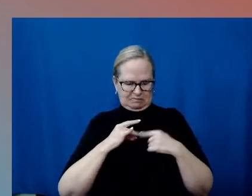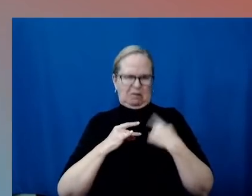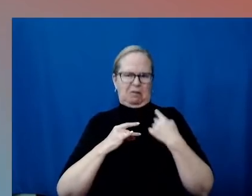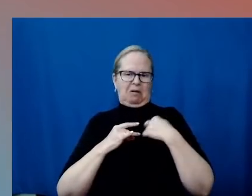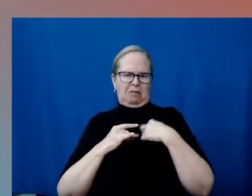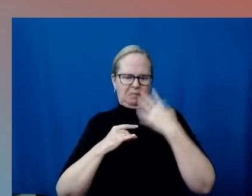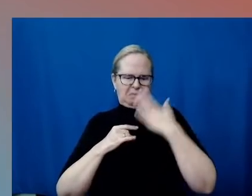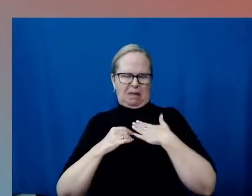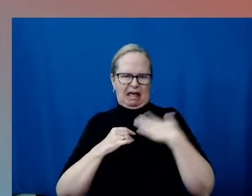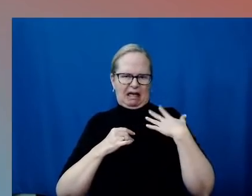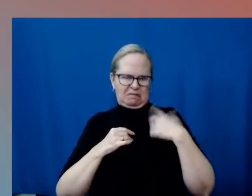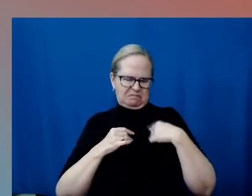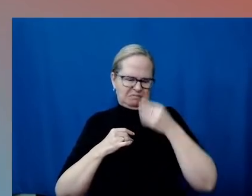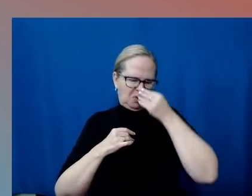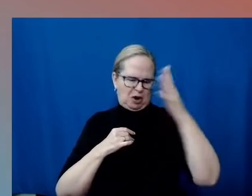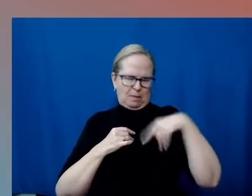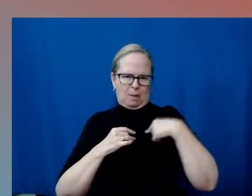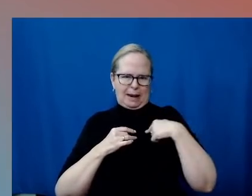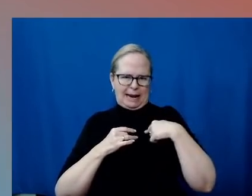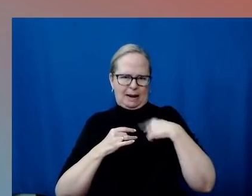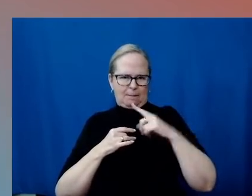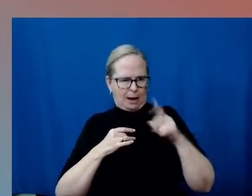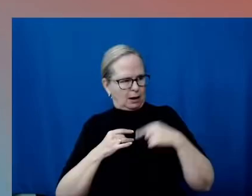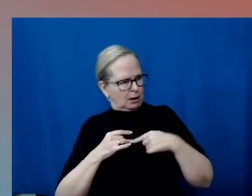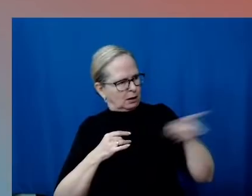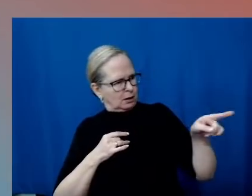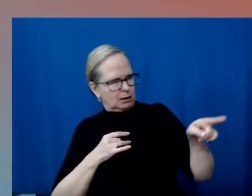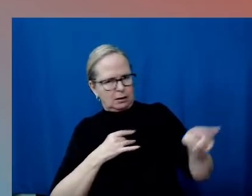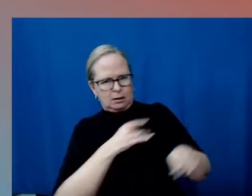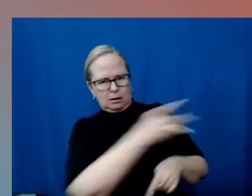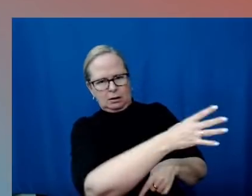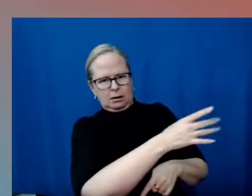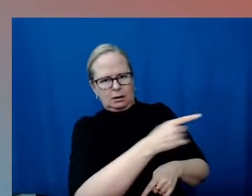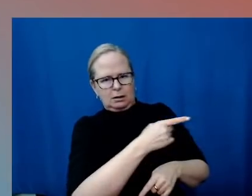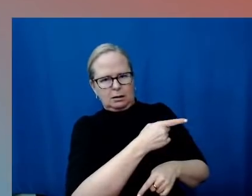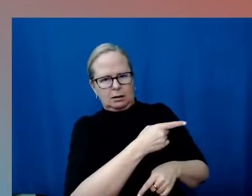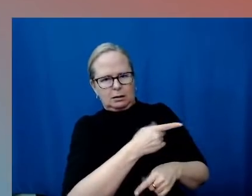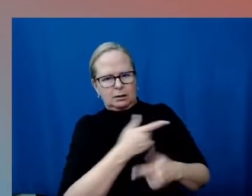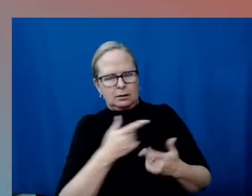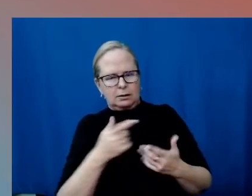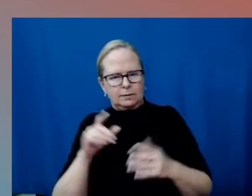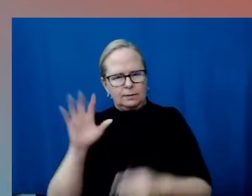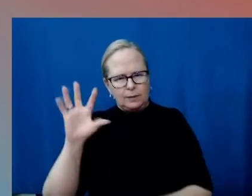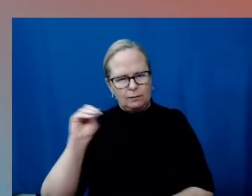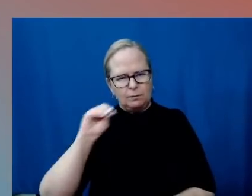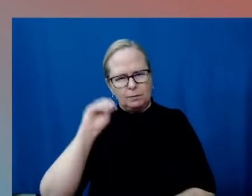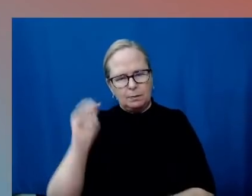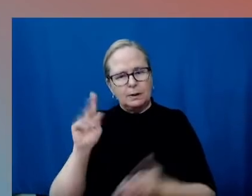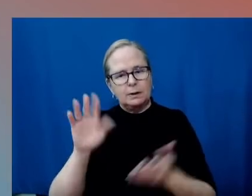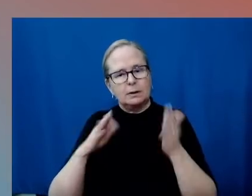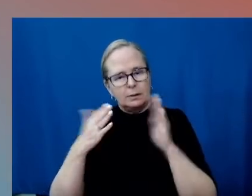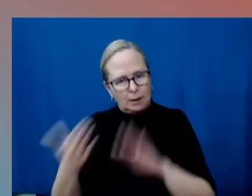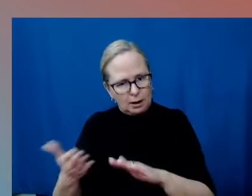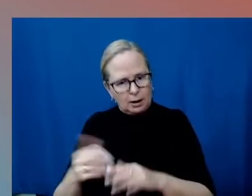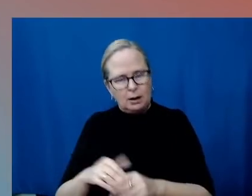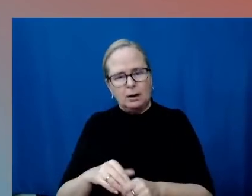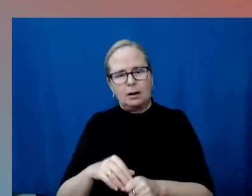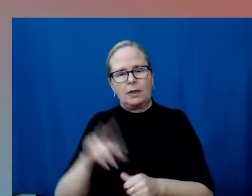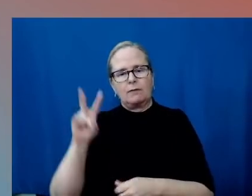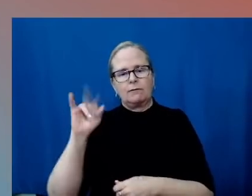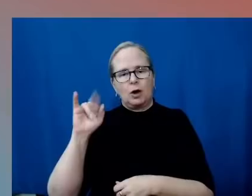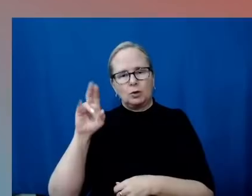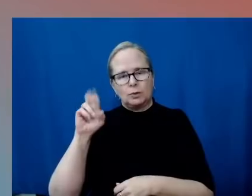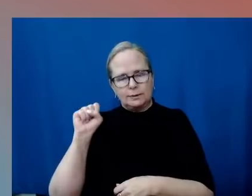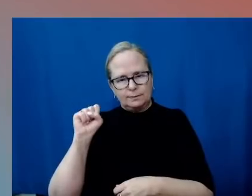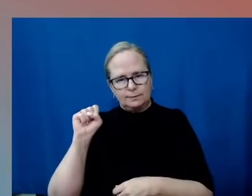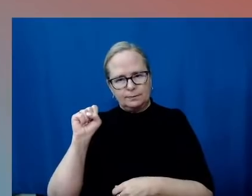we reach the level where half of the population is dead and so on. And because of this, the virus doesn't have any more hosts, but we don't want to